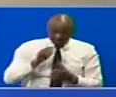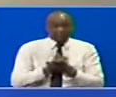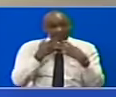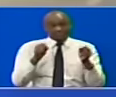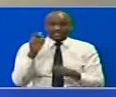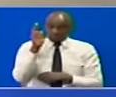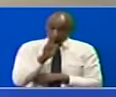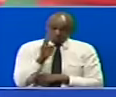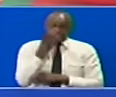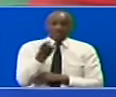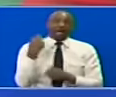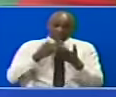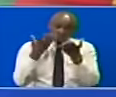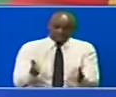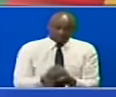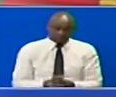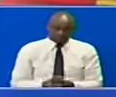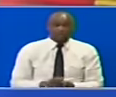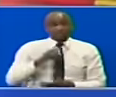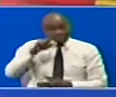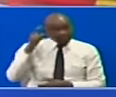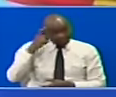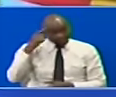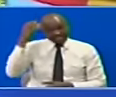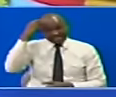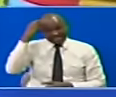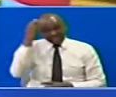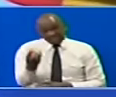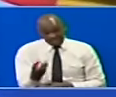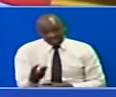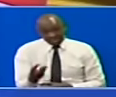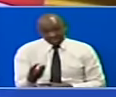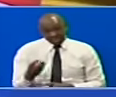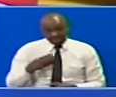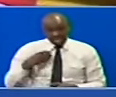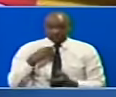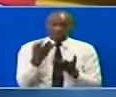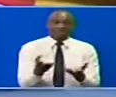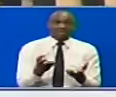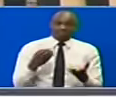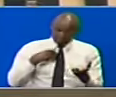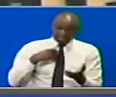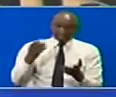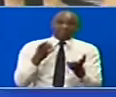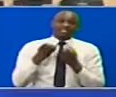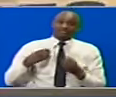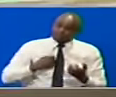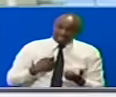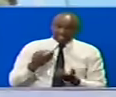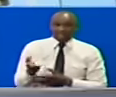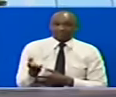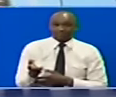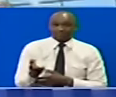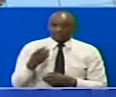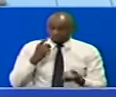Uhuru Kenyatta. You saw even in Kitale this morning, I have Kittony Heights. That also needs me to see and